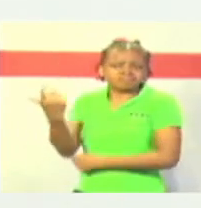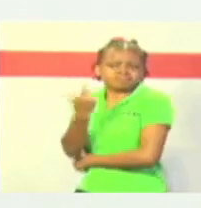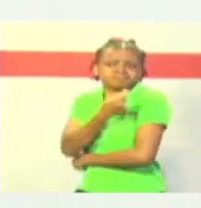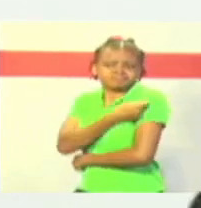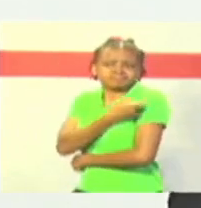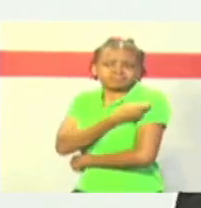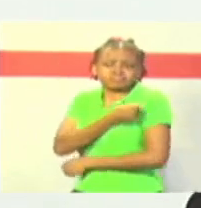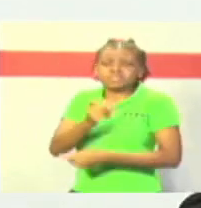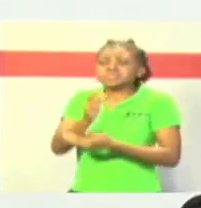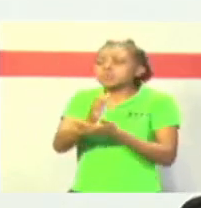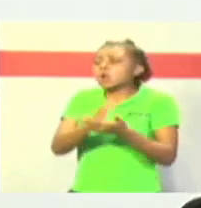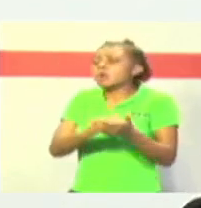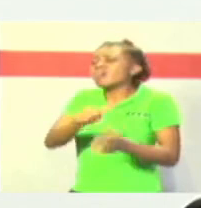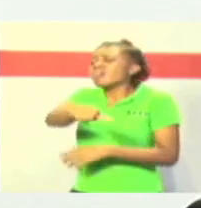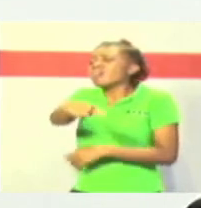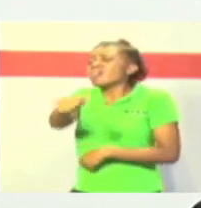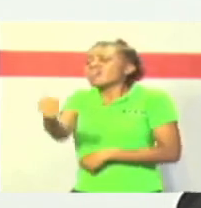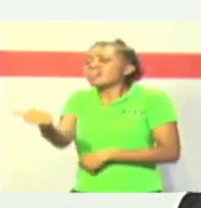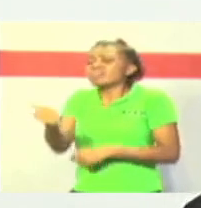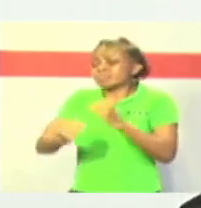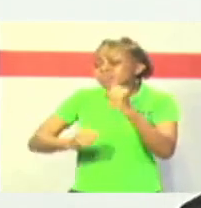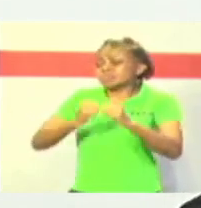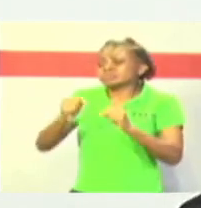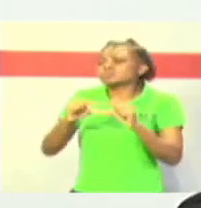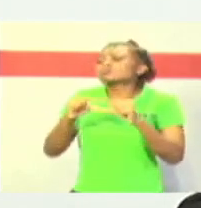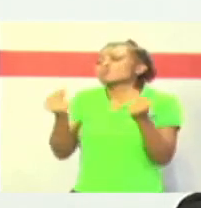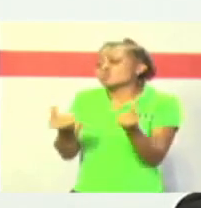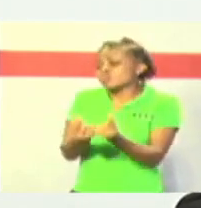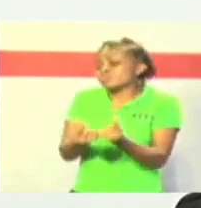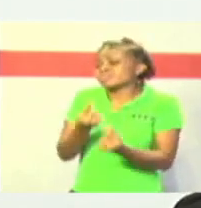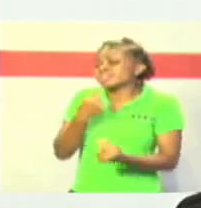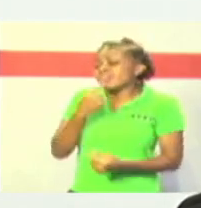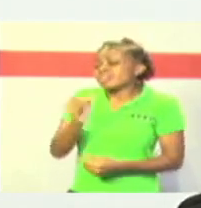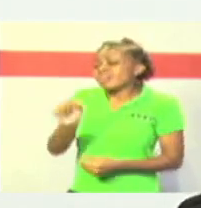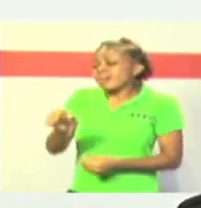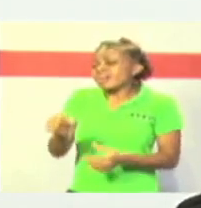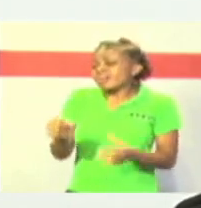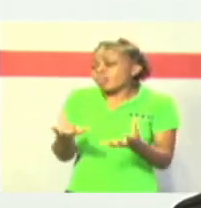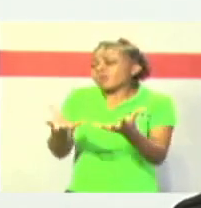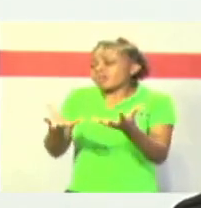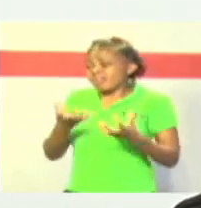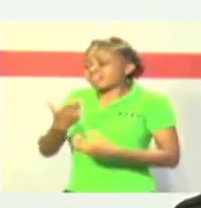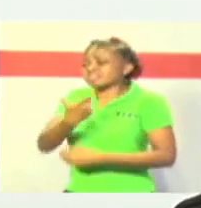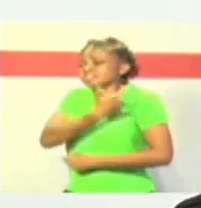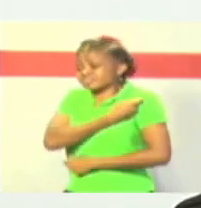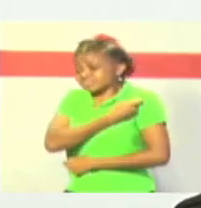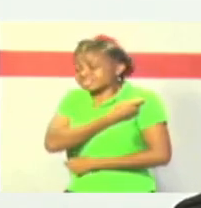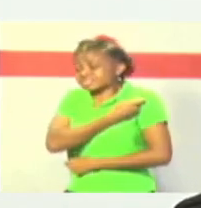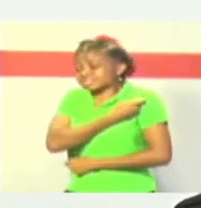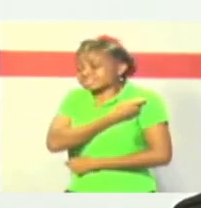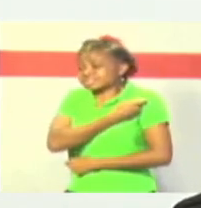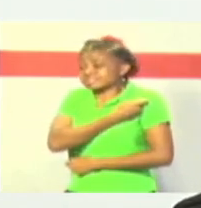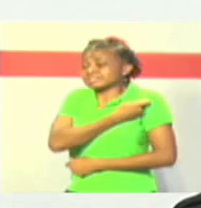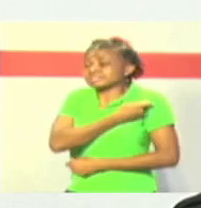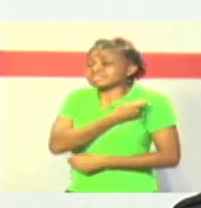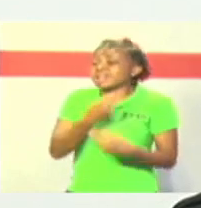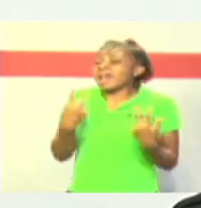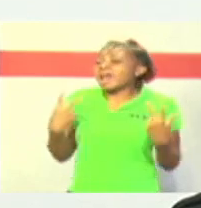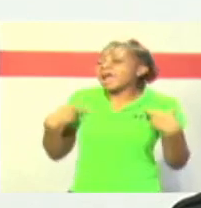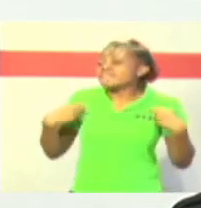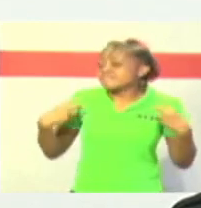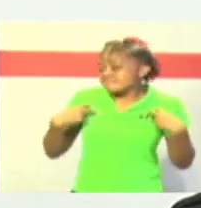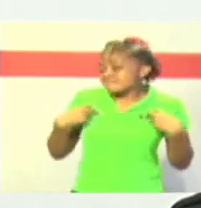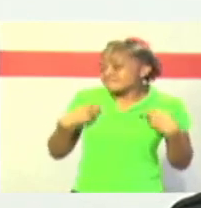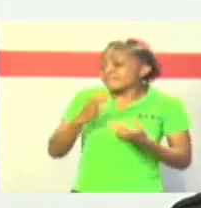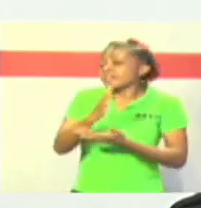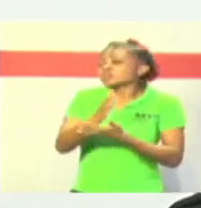for different bodies to the Honourable Minister under the exemption process for certain sporting